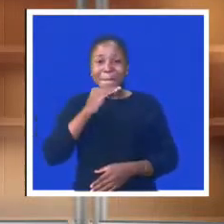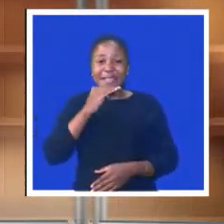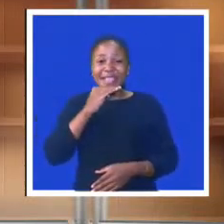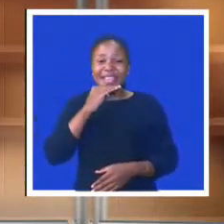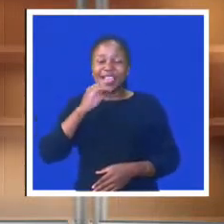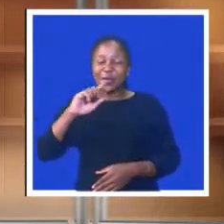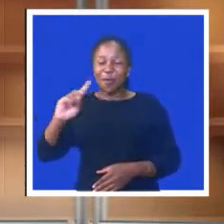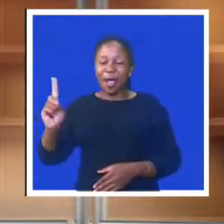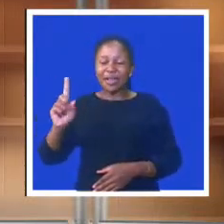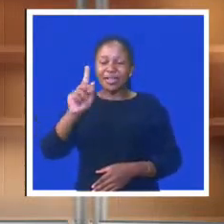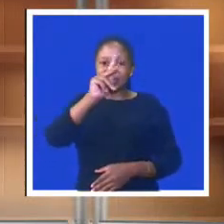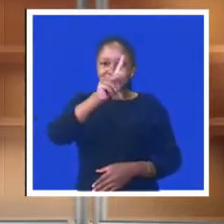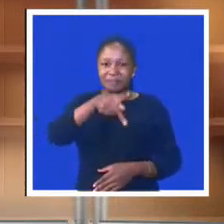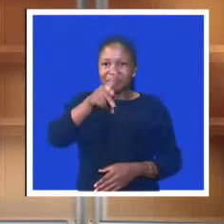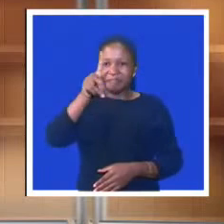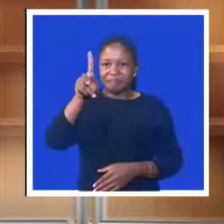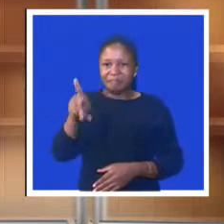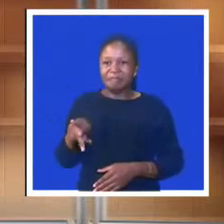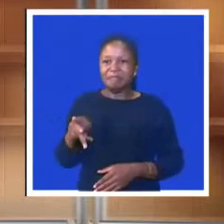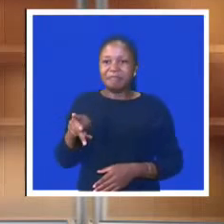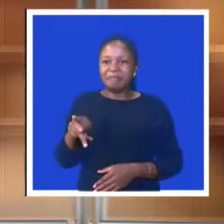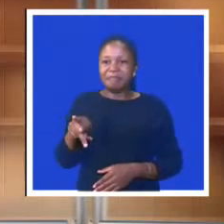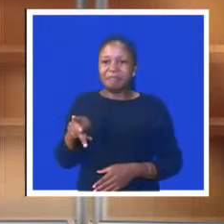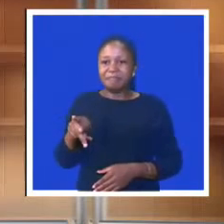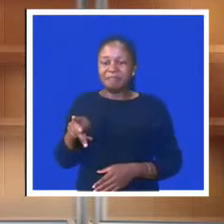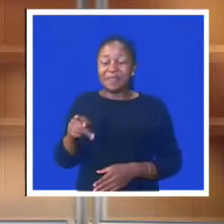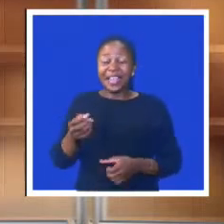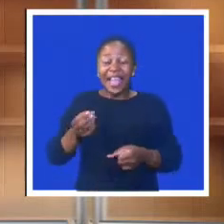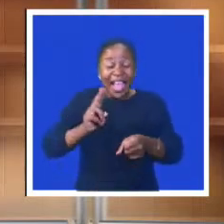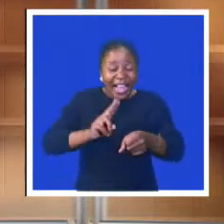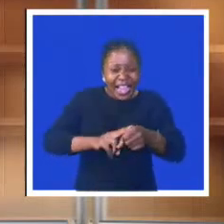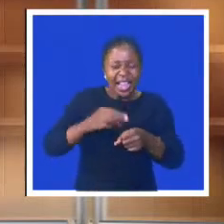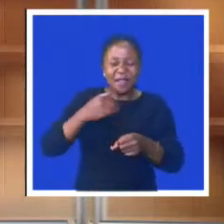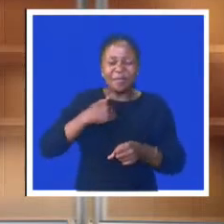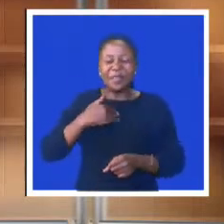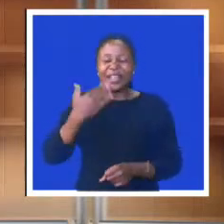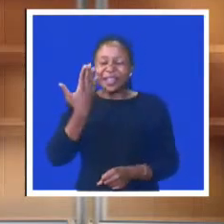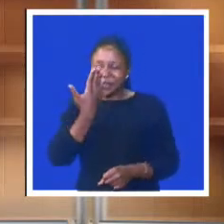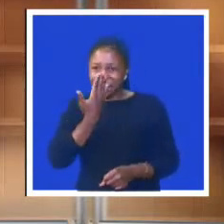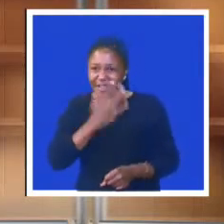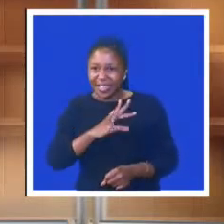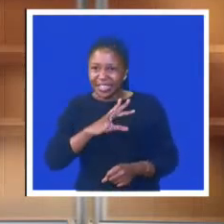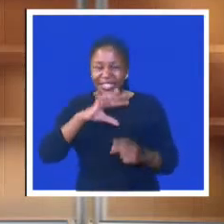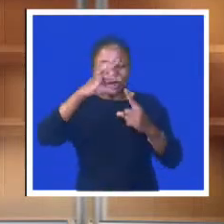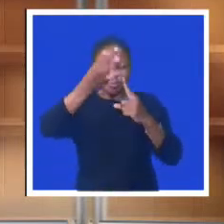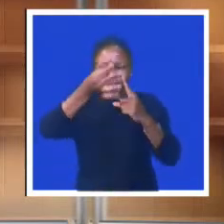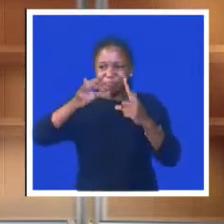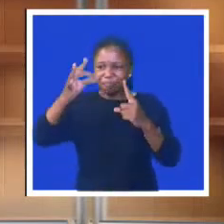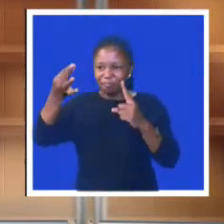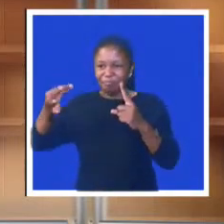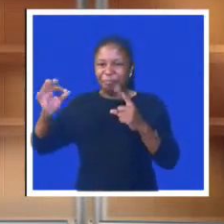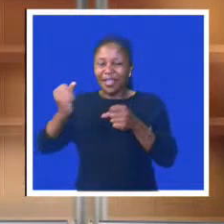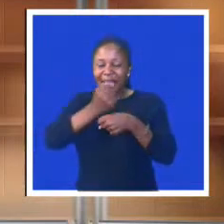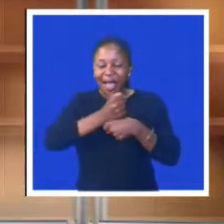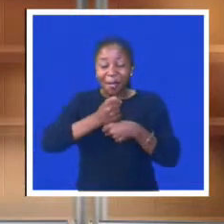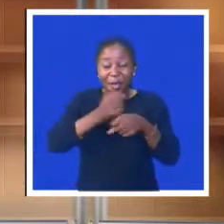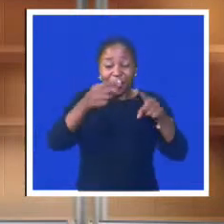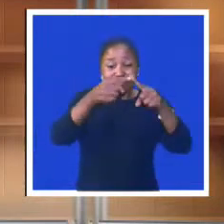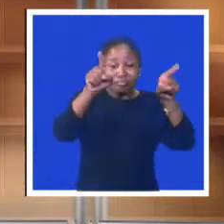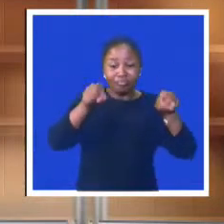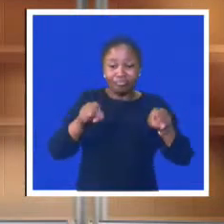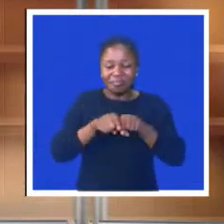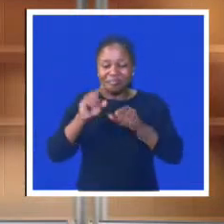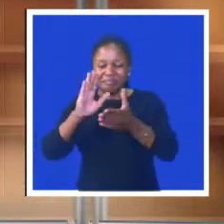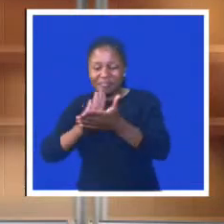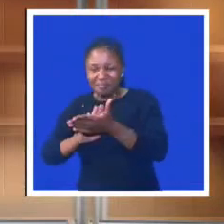But again, I have constructed some sentences based on the box and the ball, which I want us